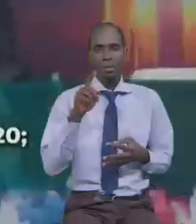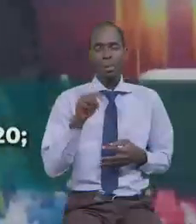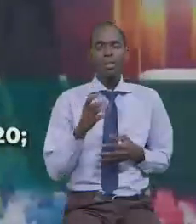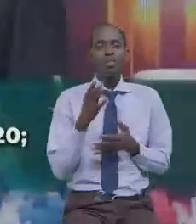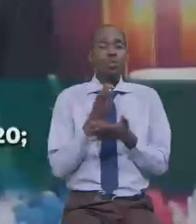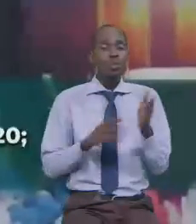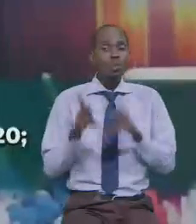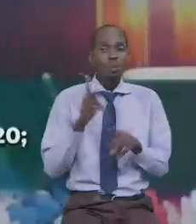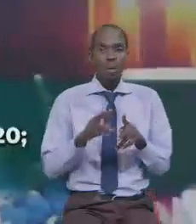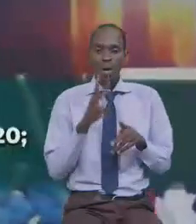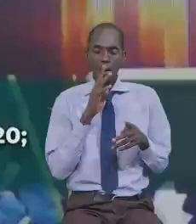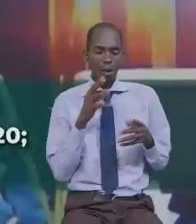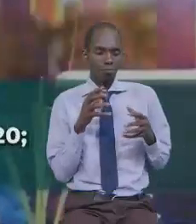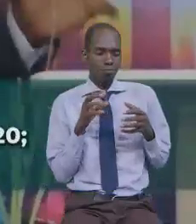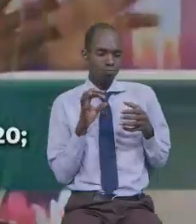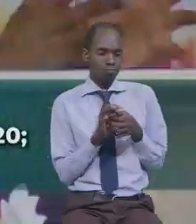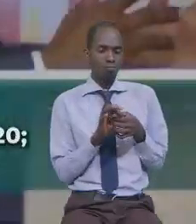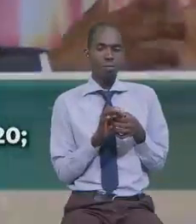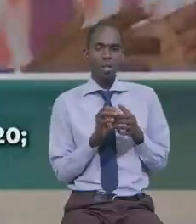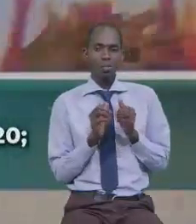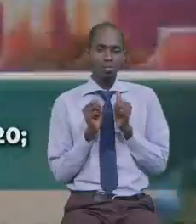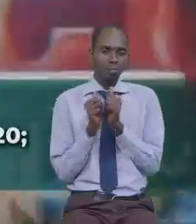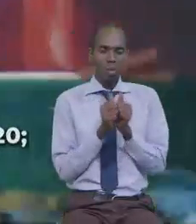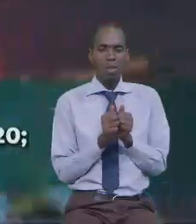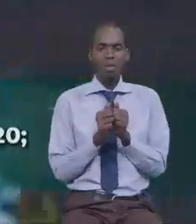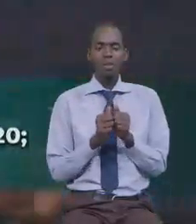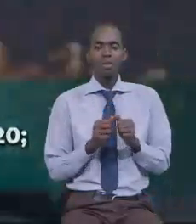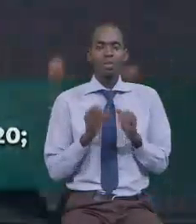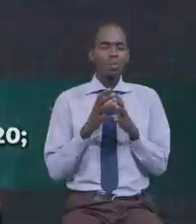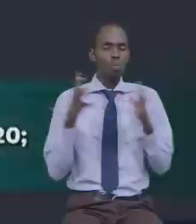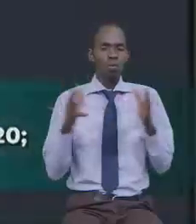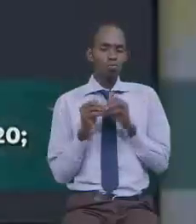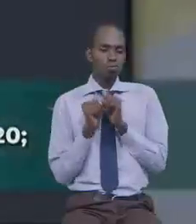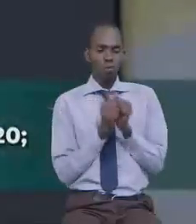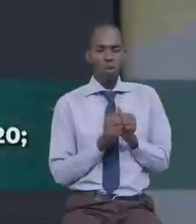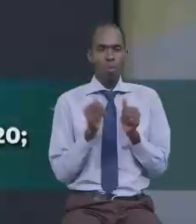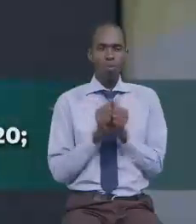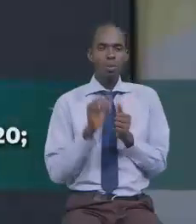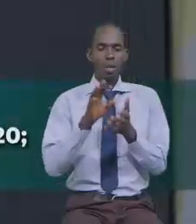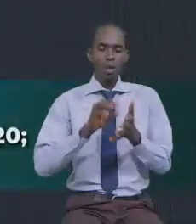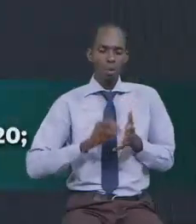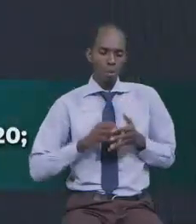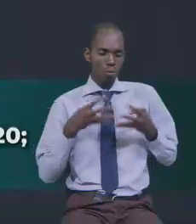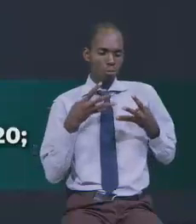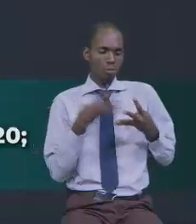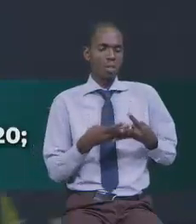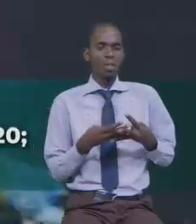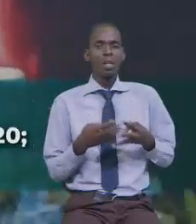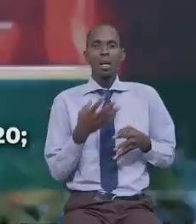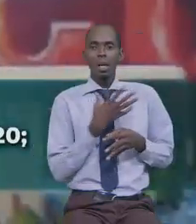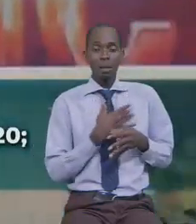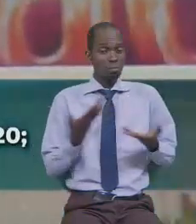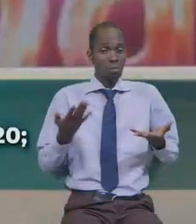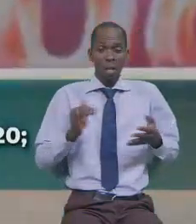miss the day of Pentecost. There are people who are wedded to their net. I'm used to this. I